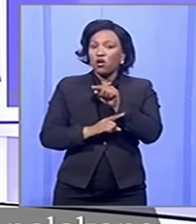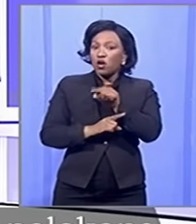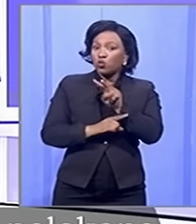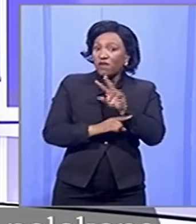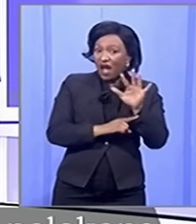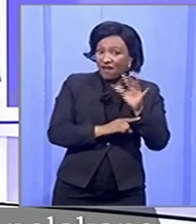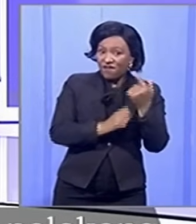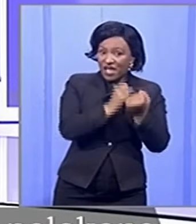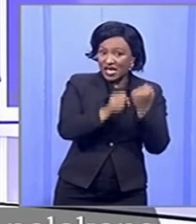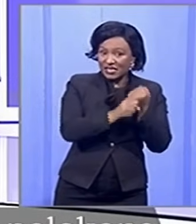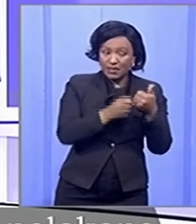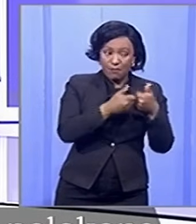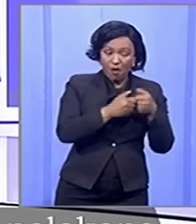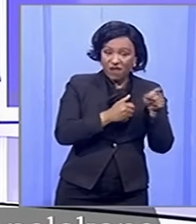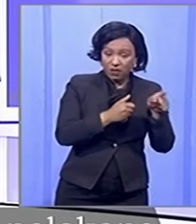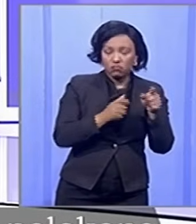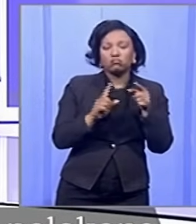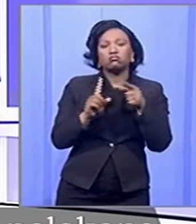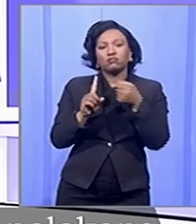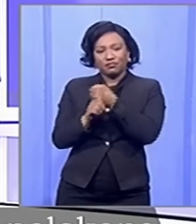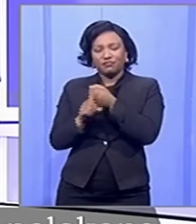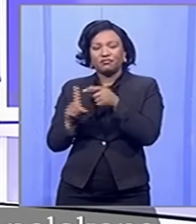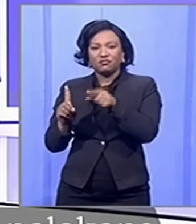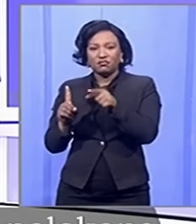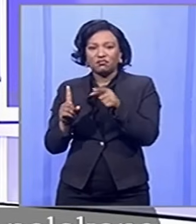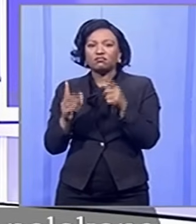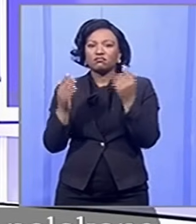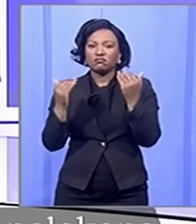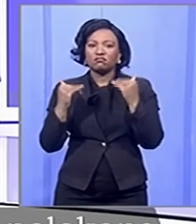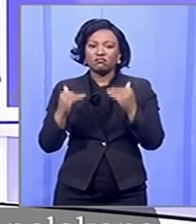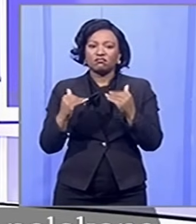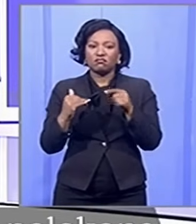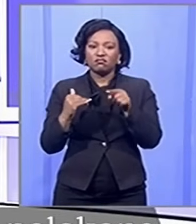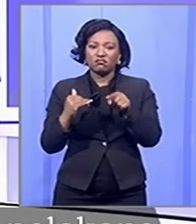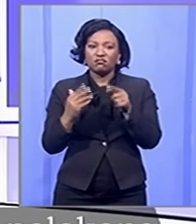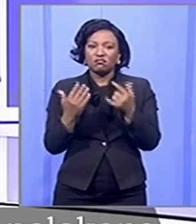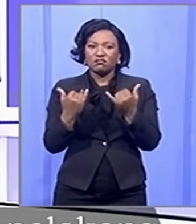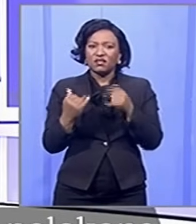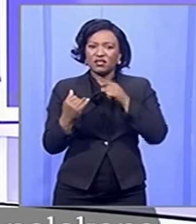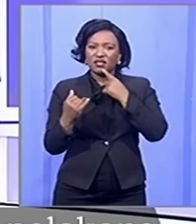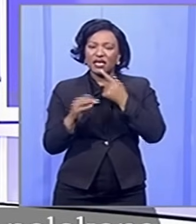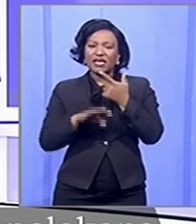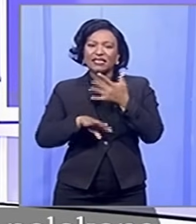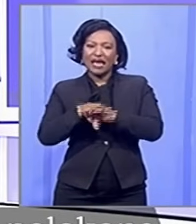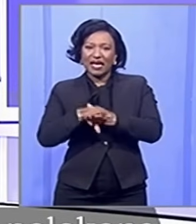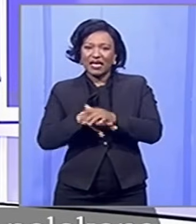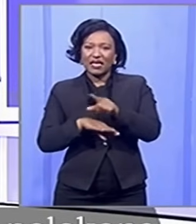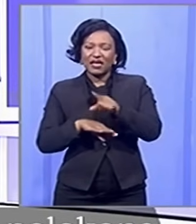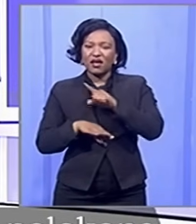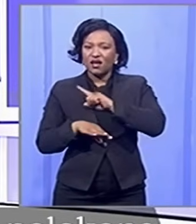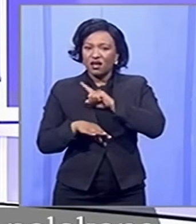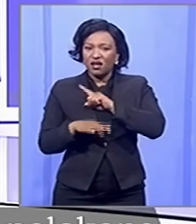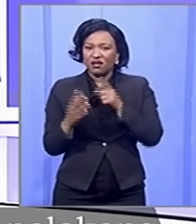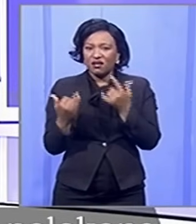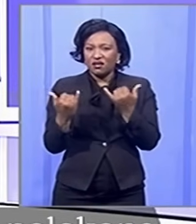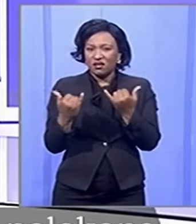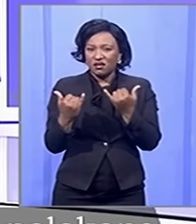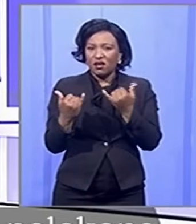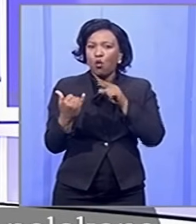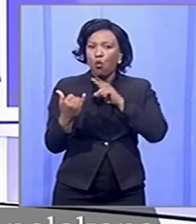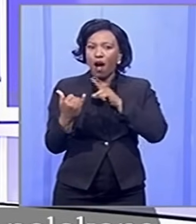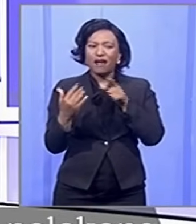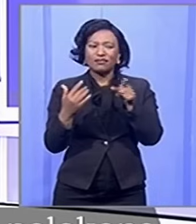25. Leo le gakanegilego le tlile gore o hwile ka baka la